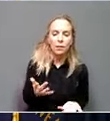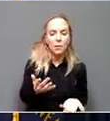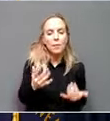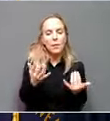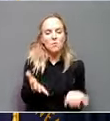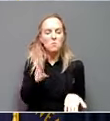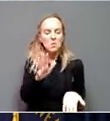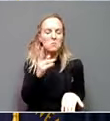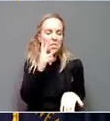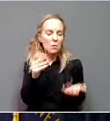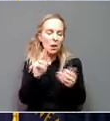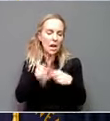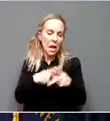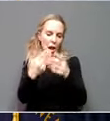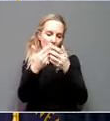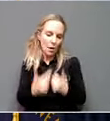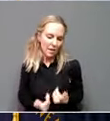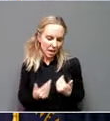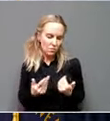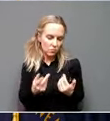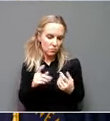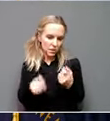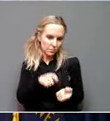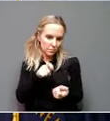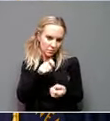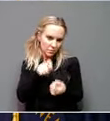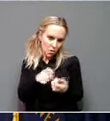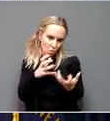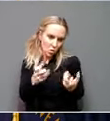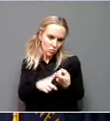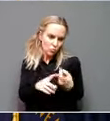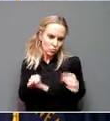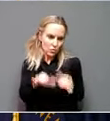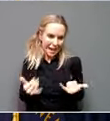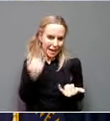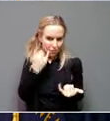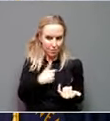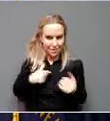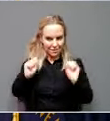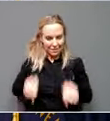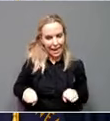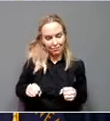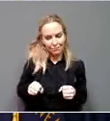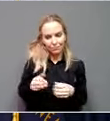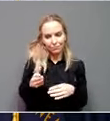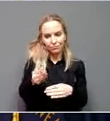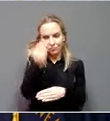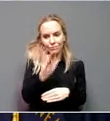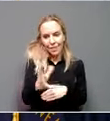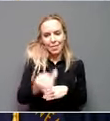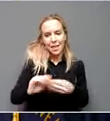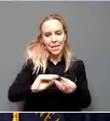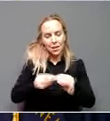have. Certainly, if we're doing it right now, we want to provide it. Corinne Boyer, WEKU.